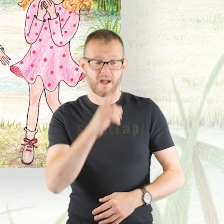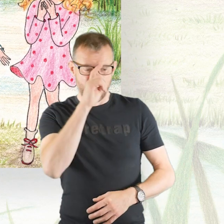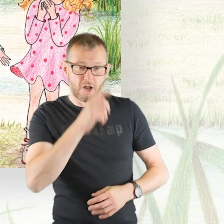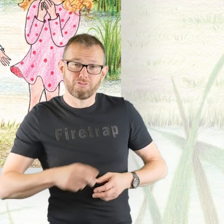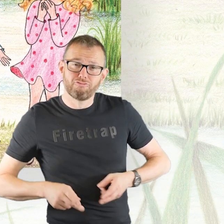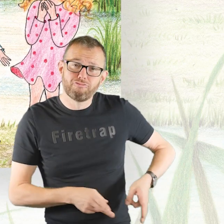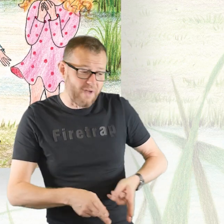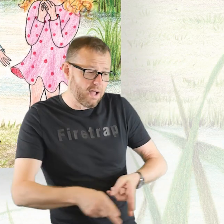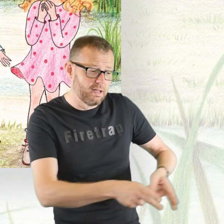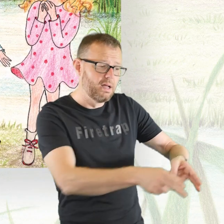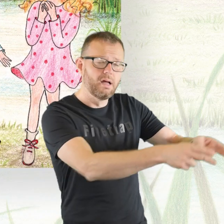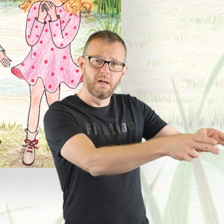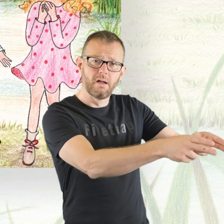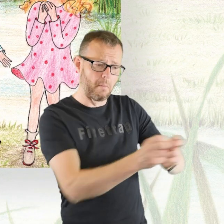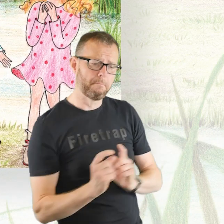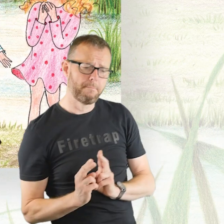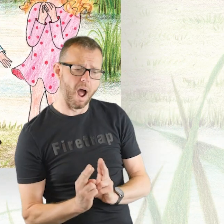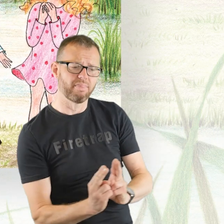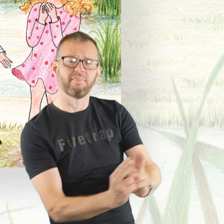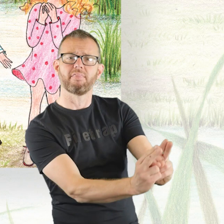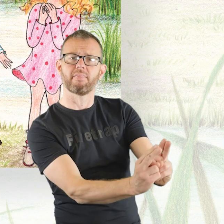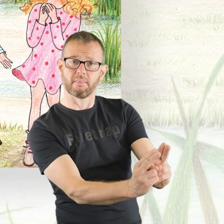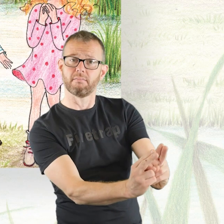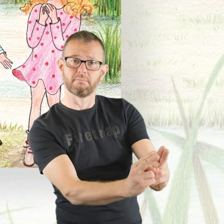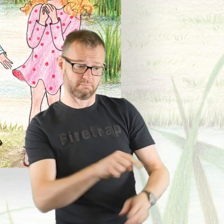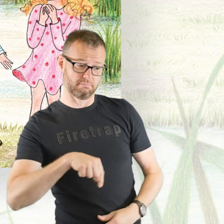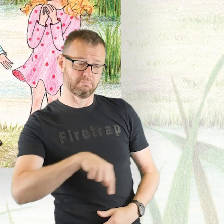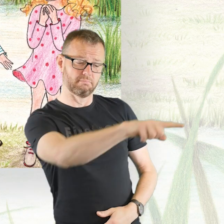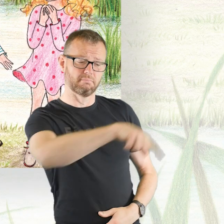The path along the river was lovely.